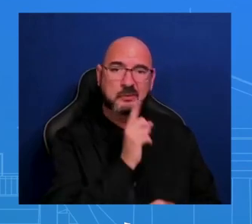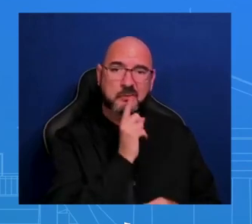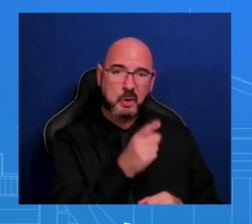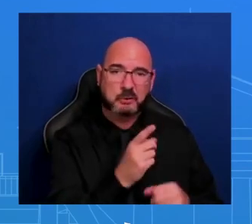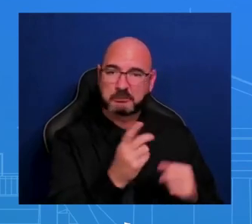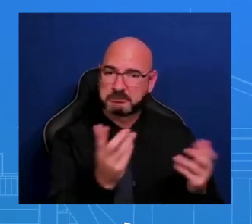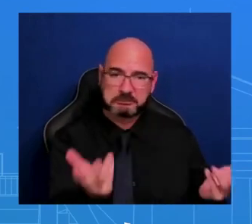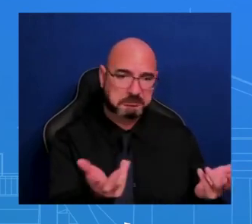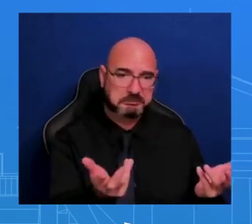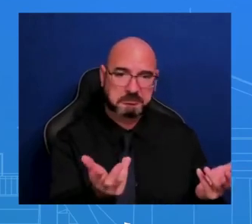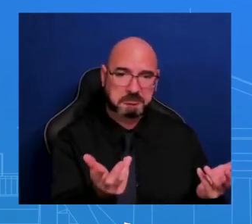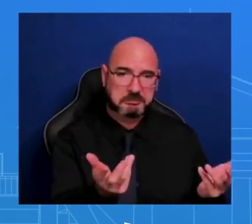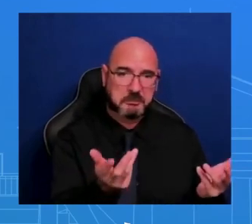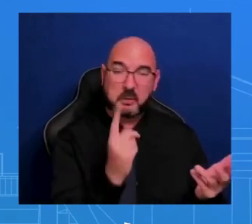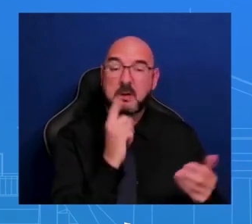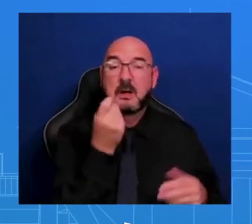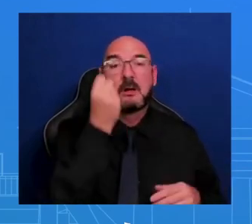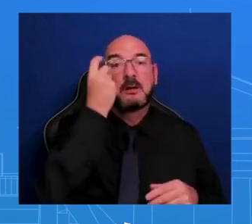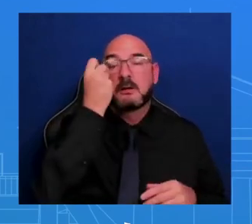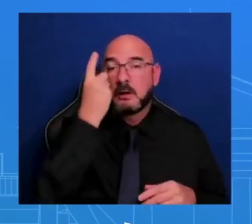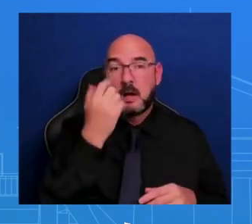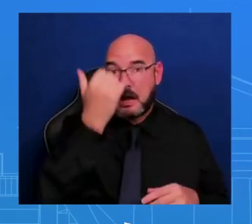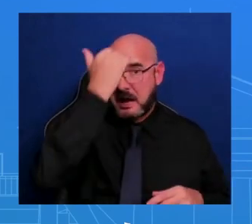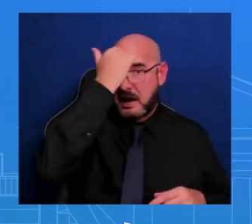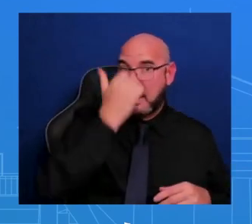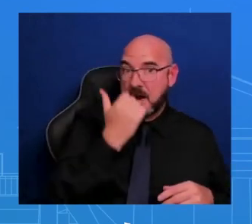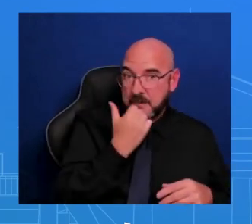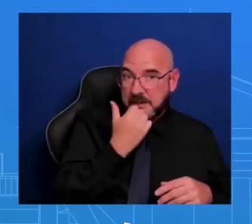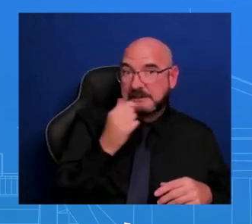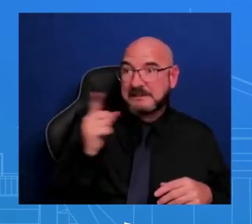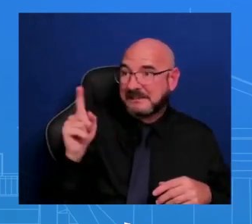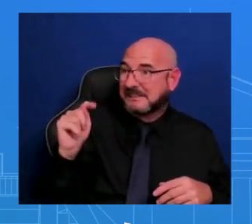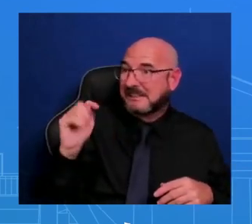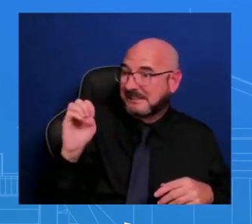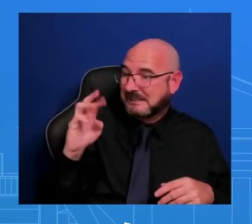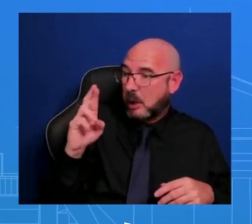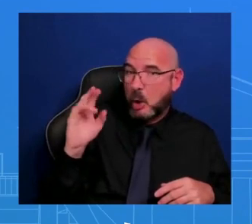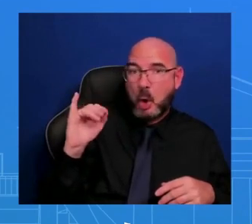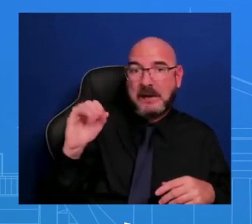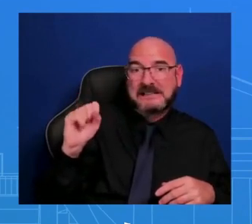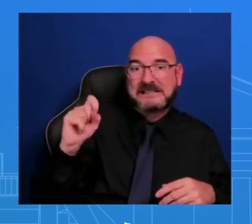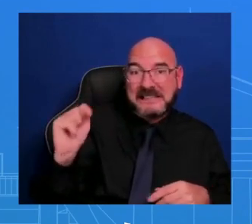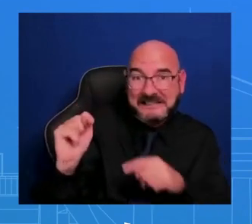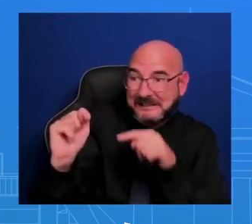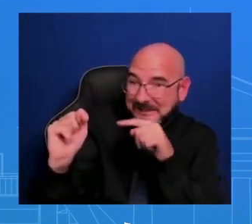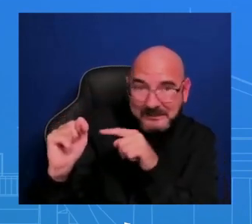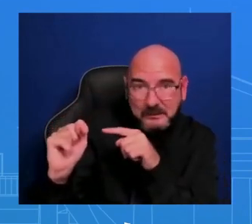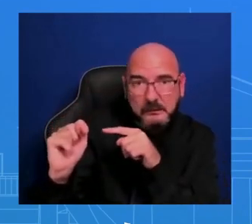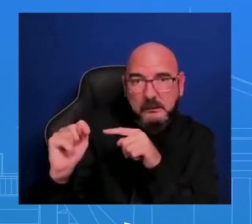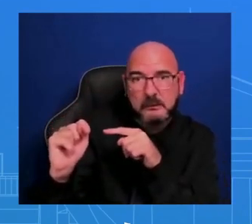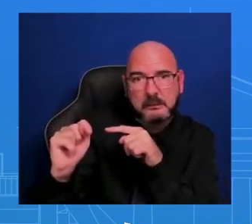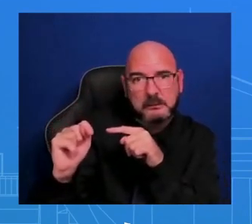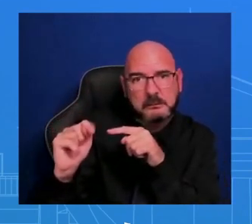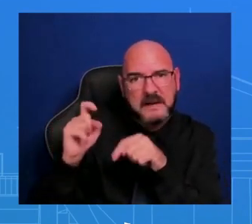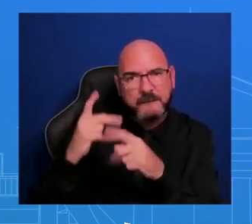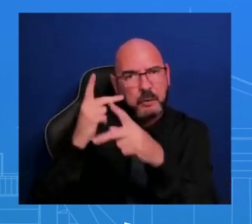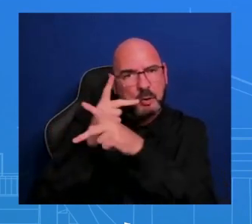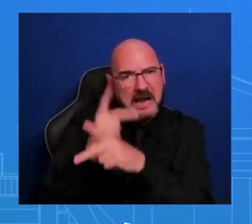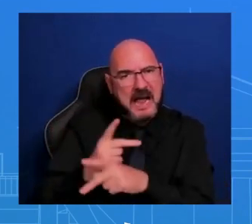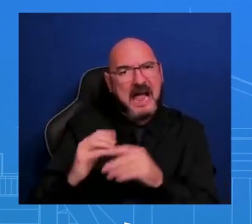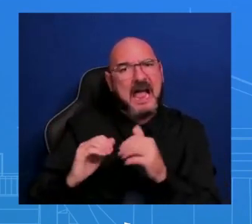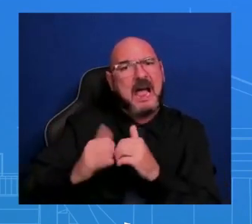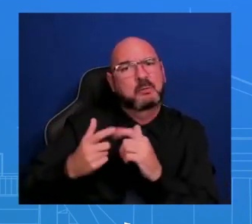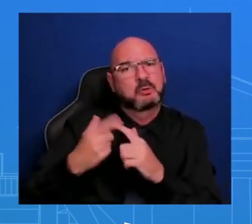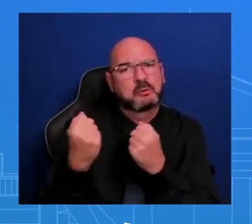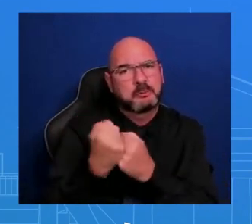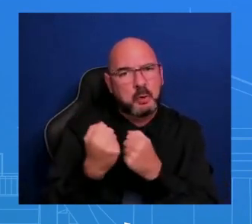terrorist organization like Hamas and protect their people, right? We have been very clear and make sure that humanitarian aid, as